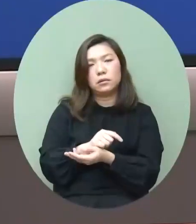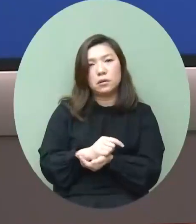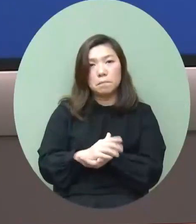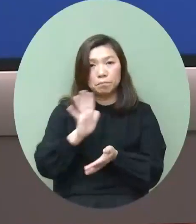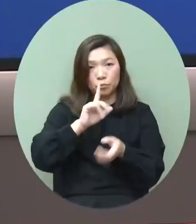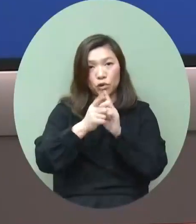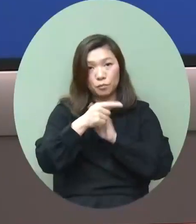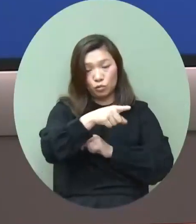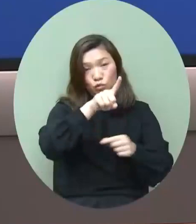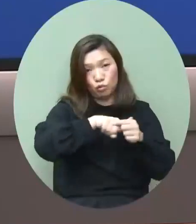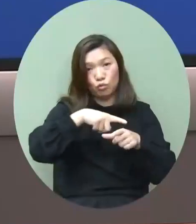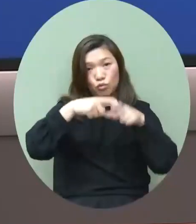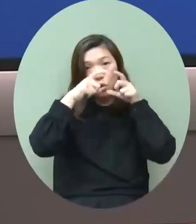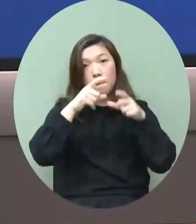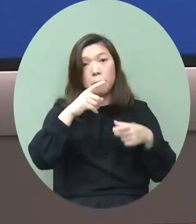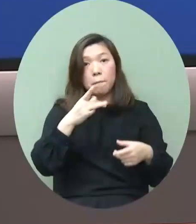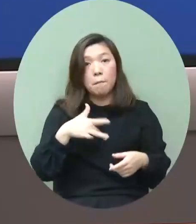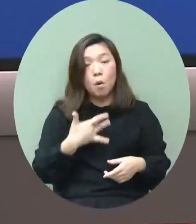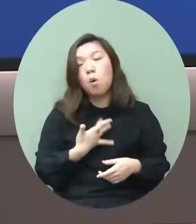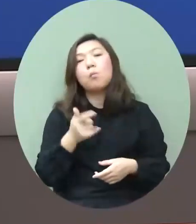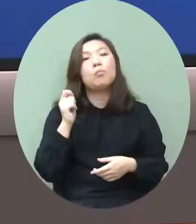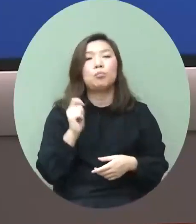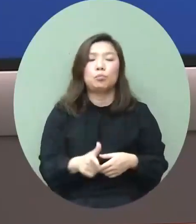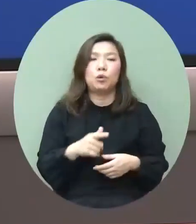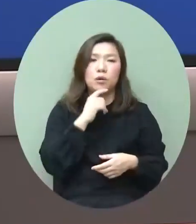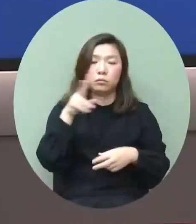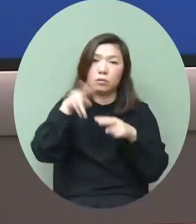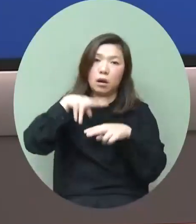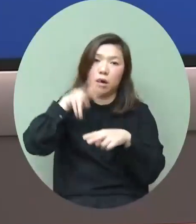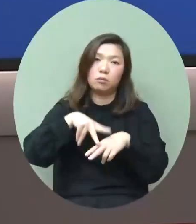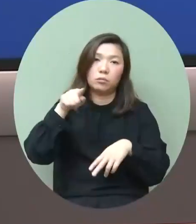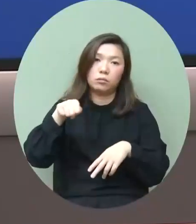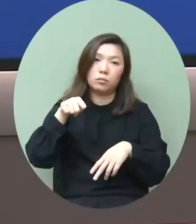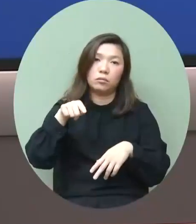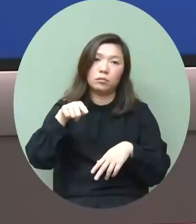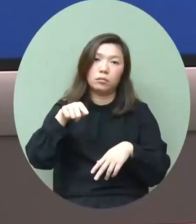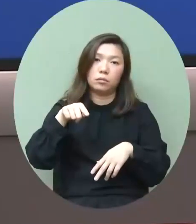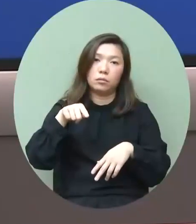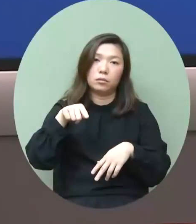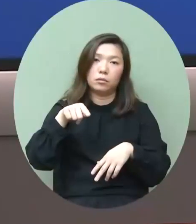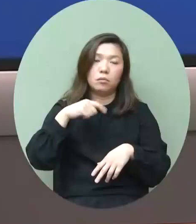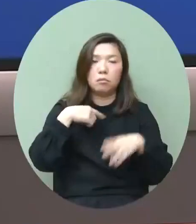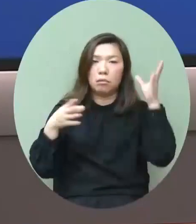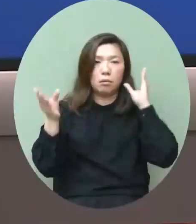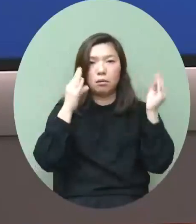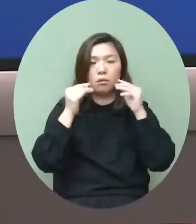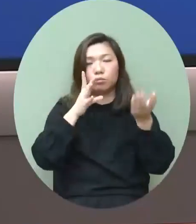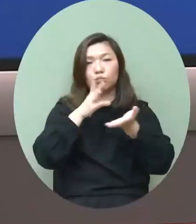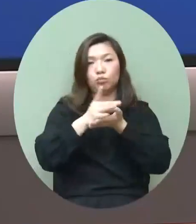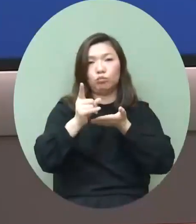mainland of China I was told by the experts I have read a lot of literature how they are able to cure